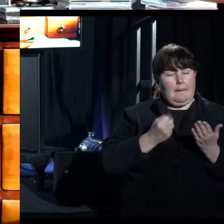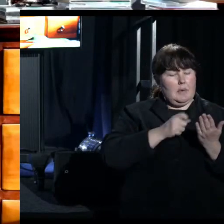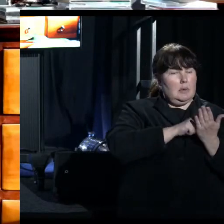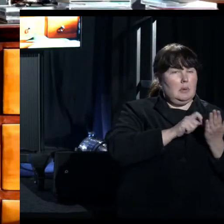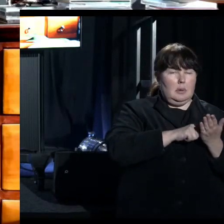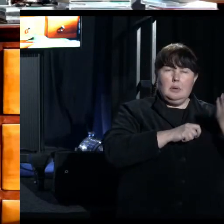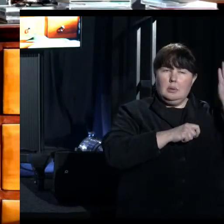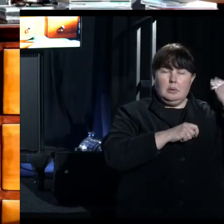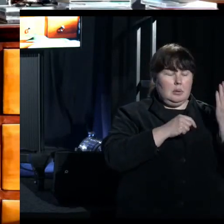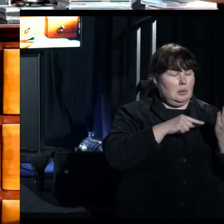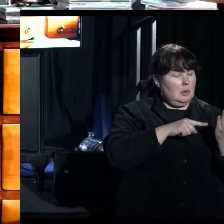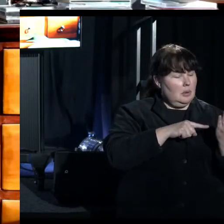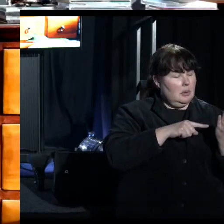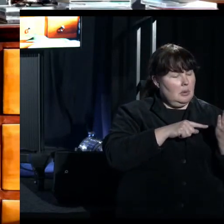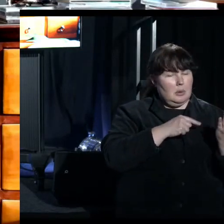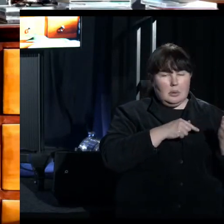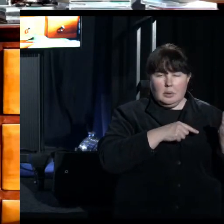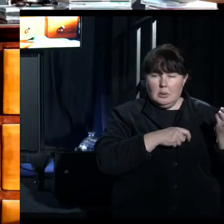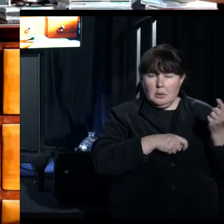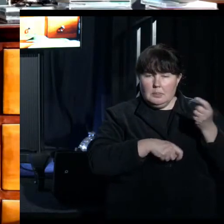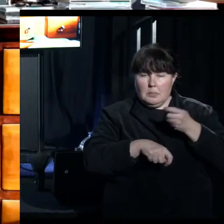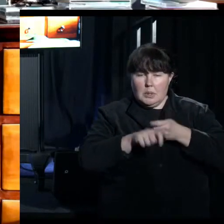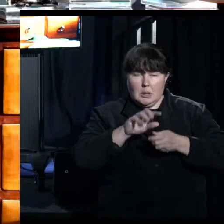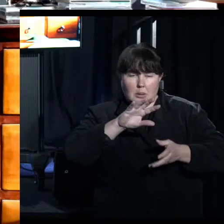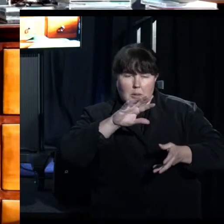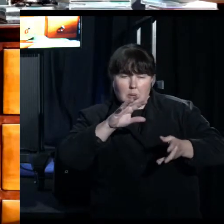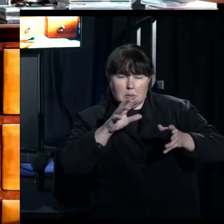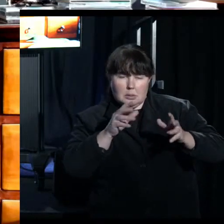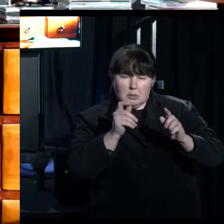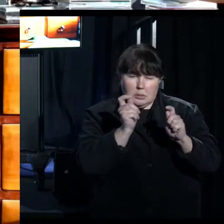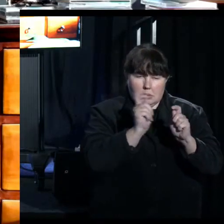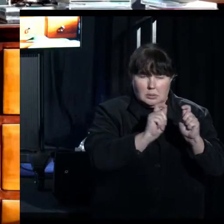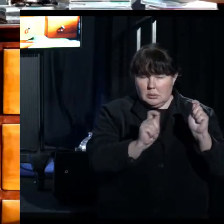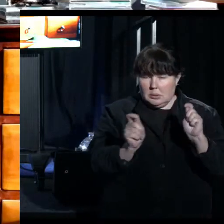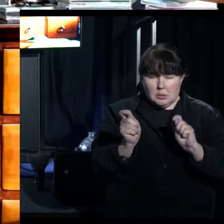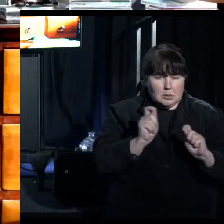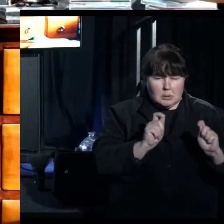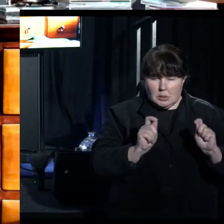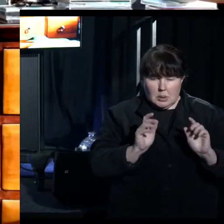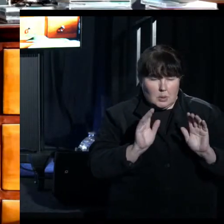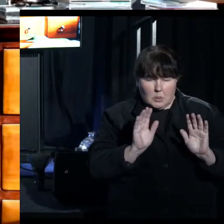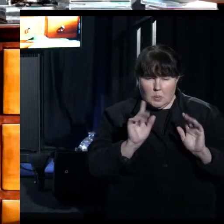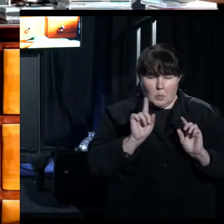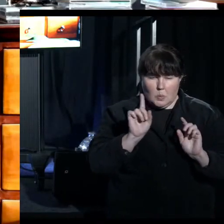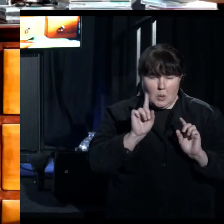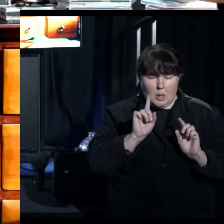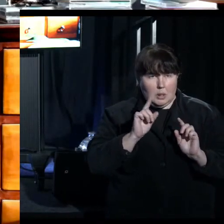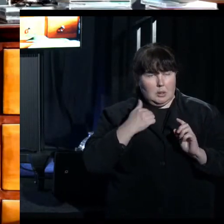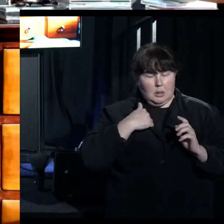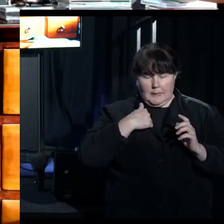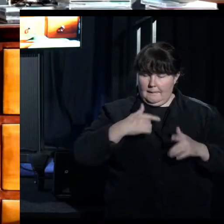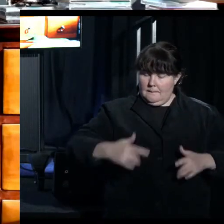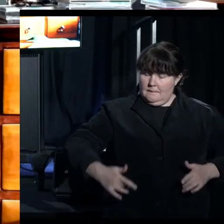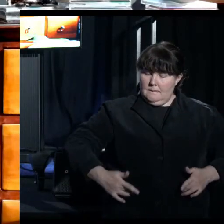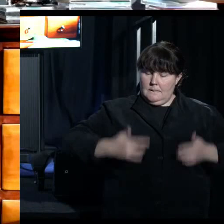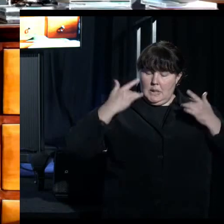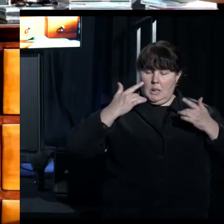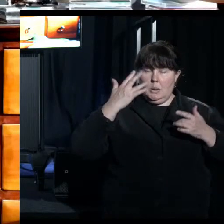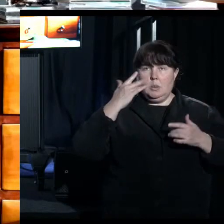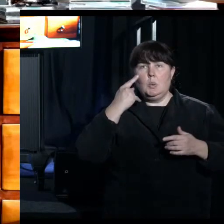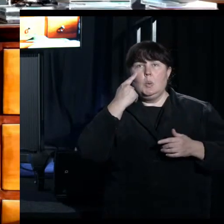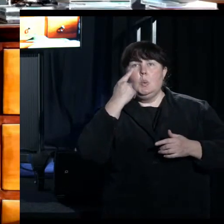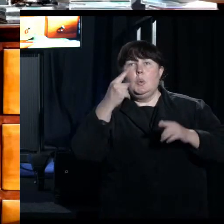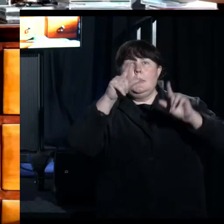Too often, when a poet wants to write, they rely on their emotions, then forage around